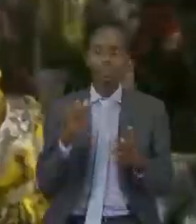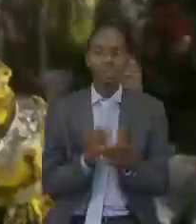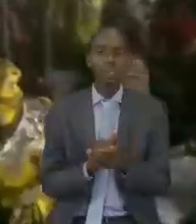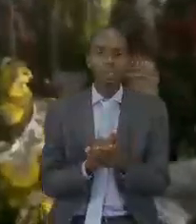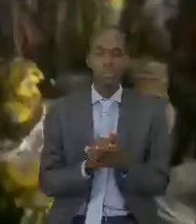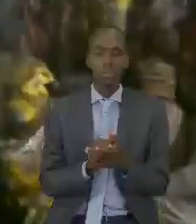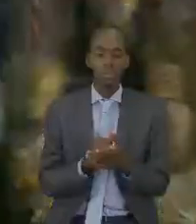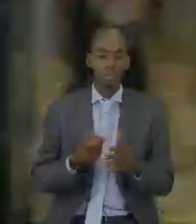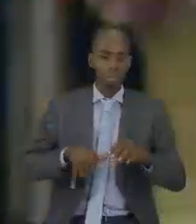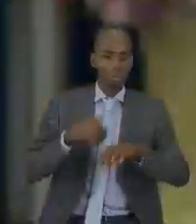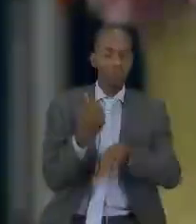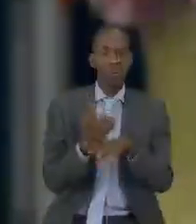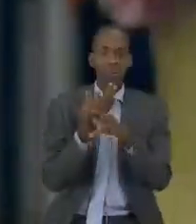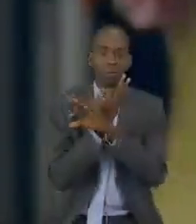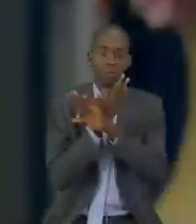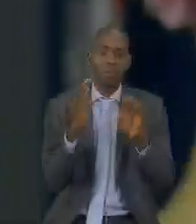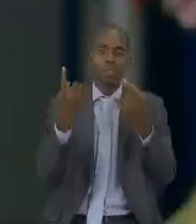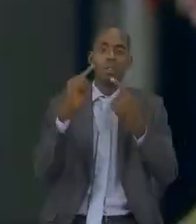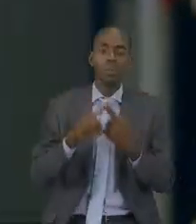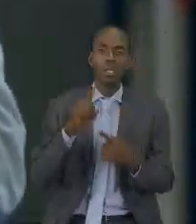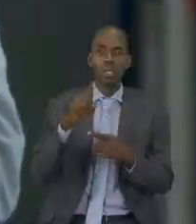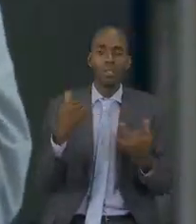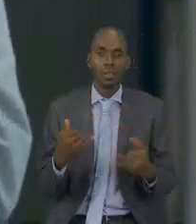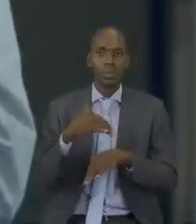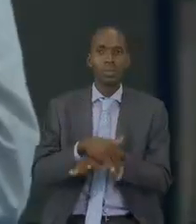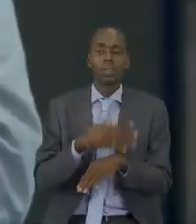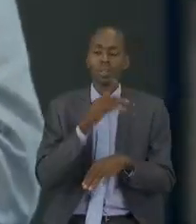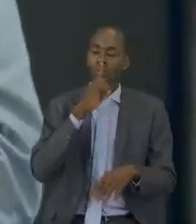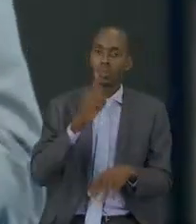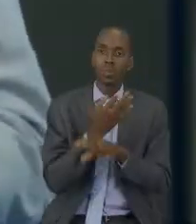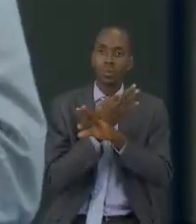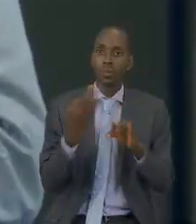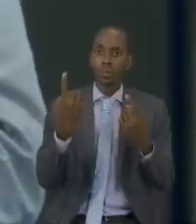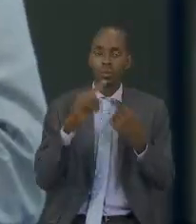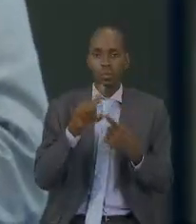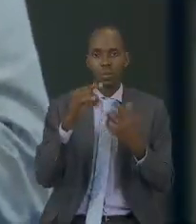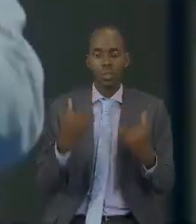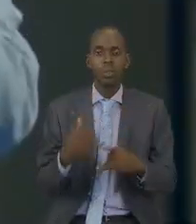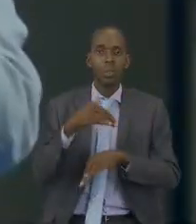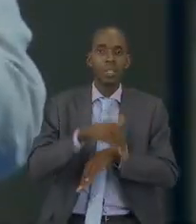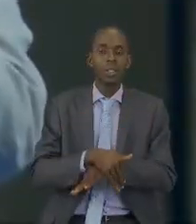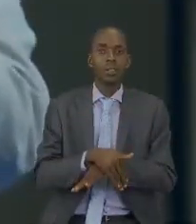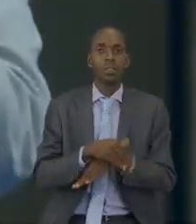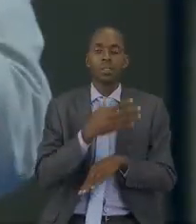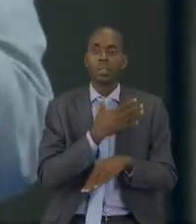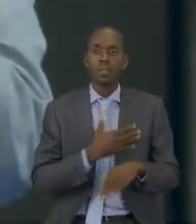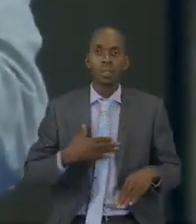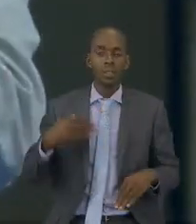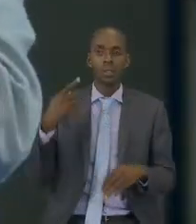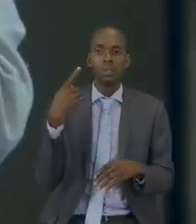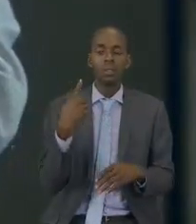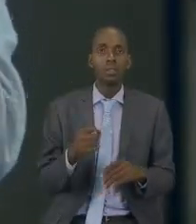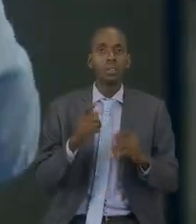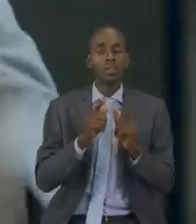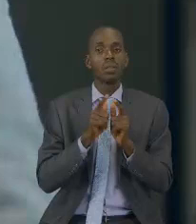freedom comes to you tonight. A sure freedom comes to you tonight. And a